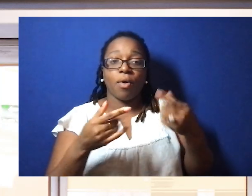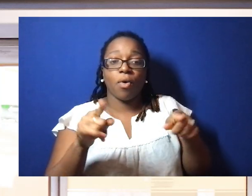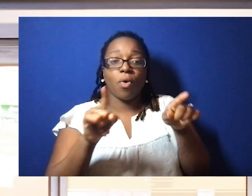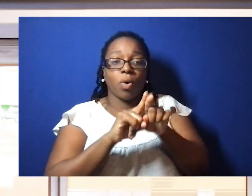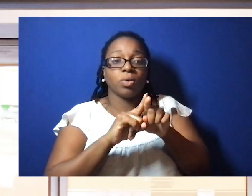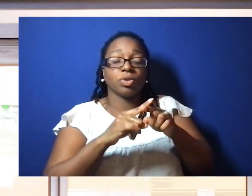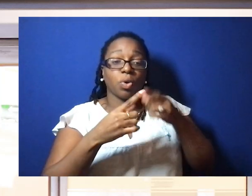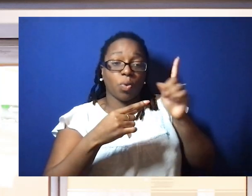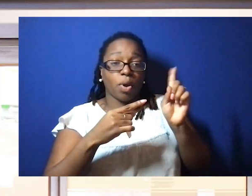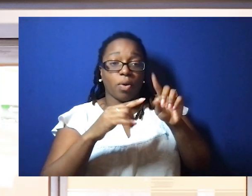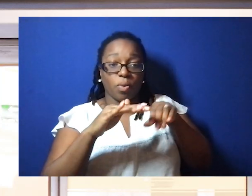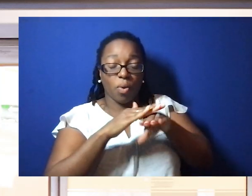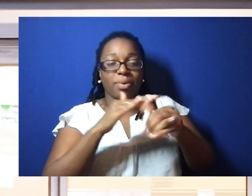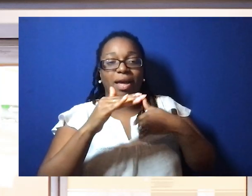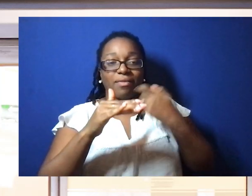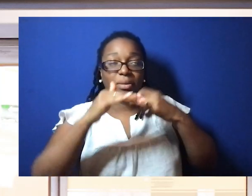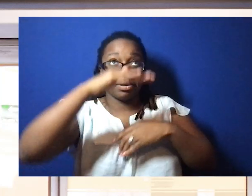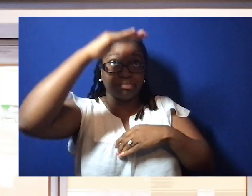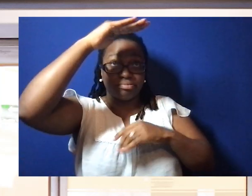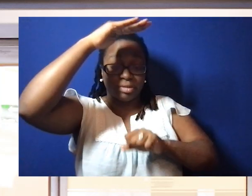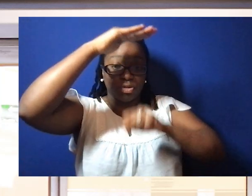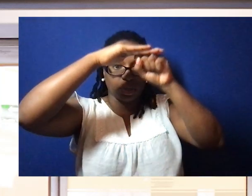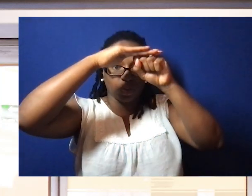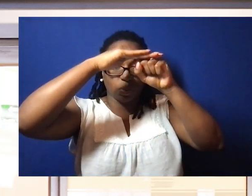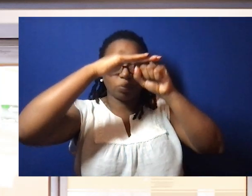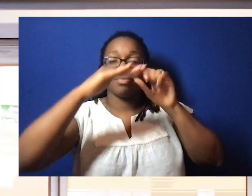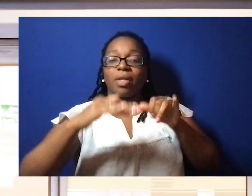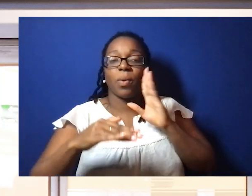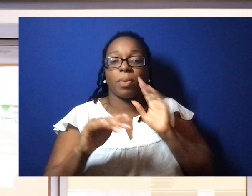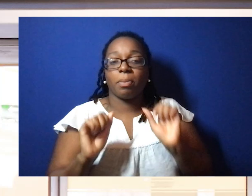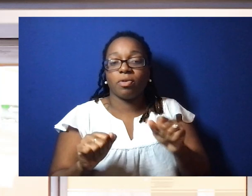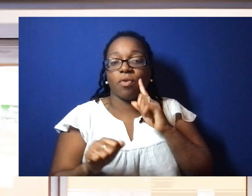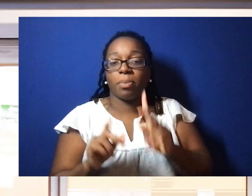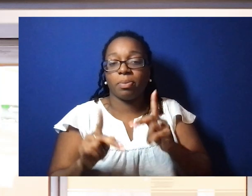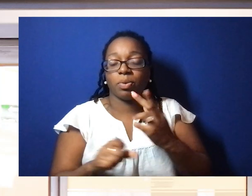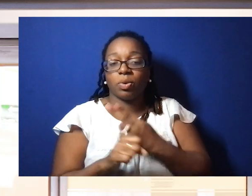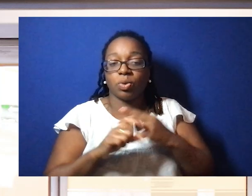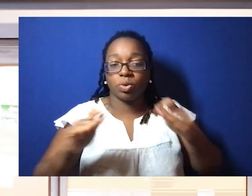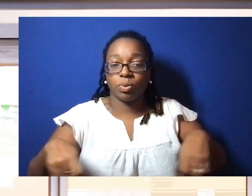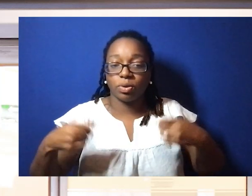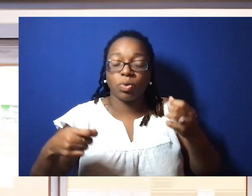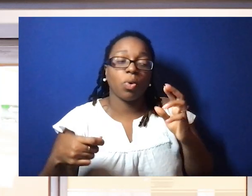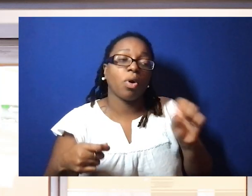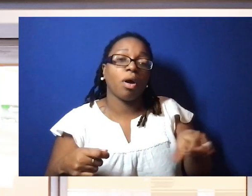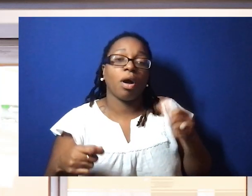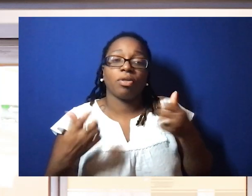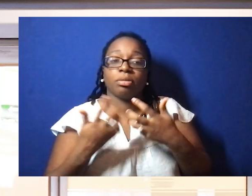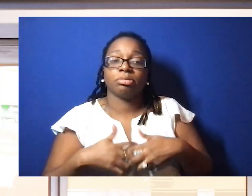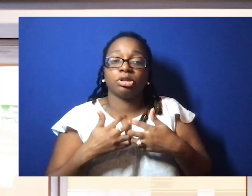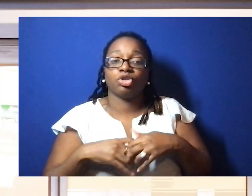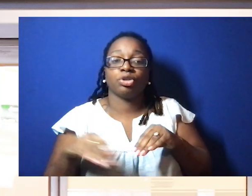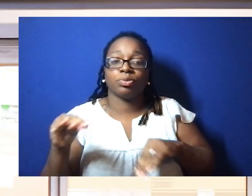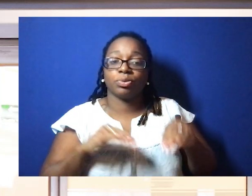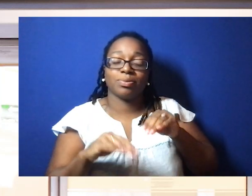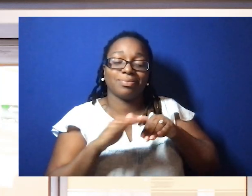along the entrance and over the doorway. These features make it possible for people who use wheelchairs or other mobility devices